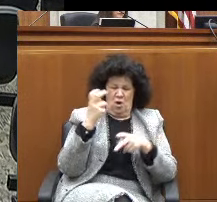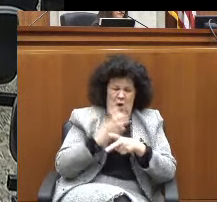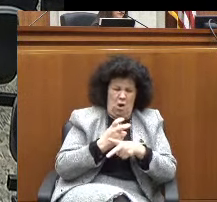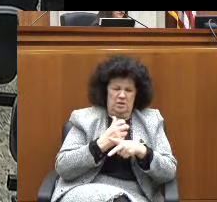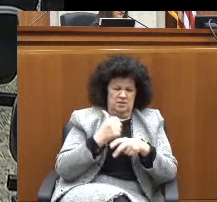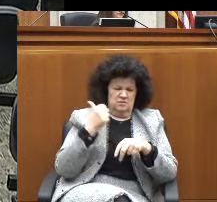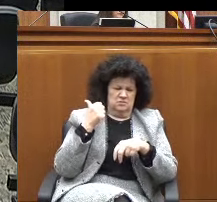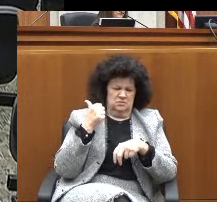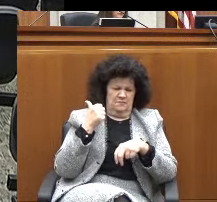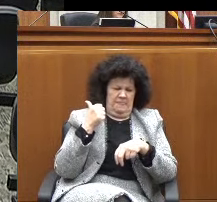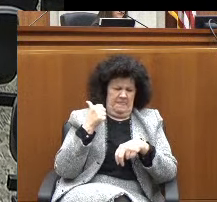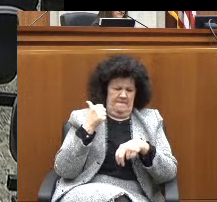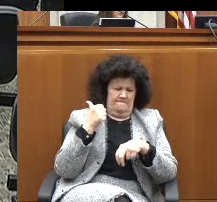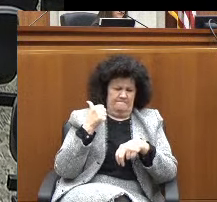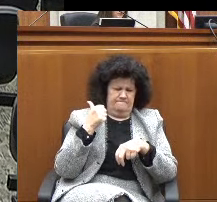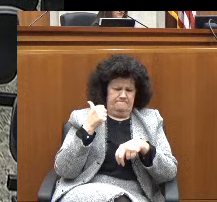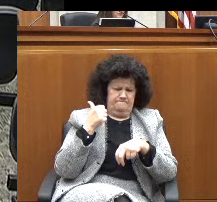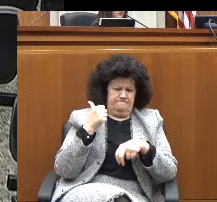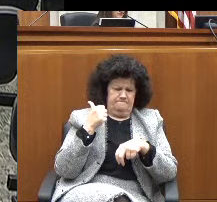the hardest